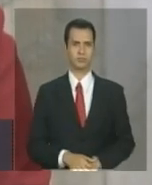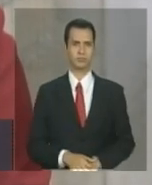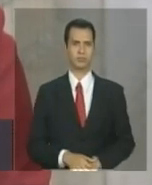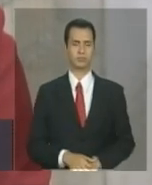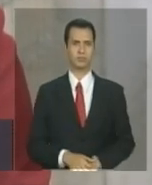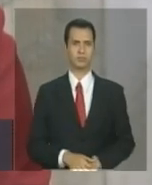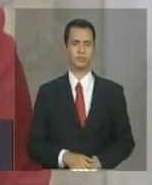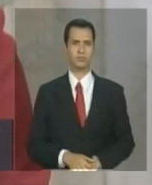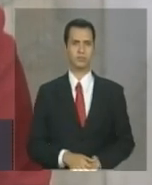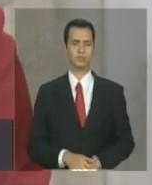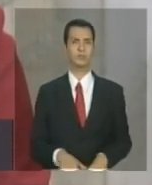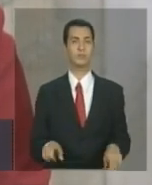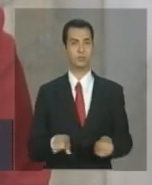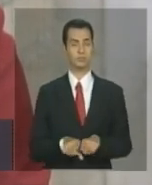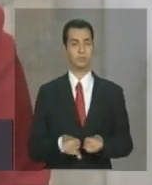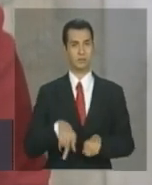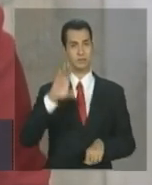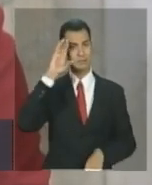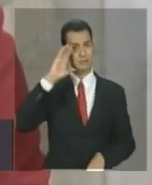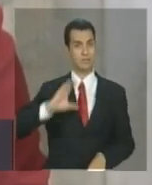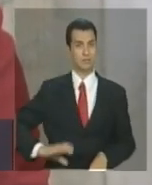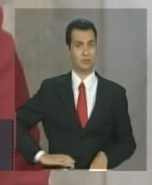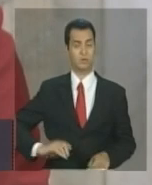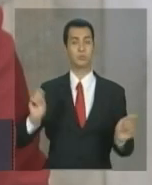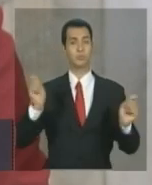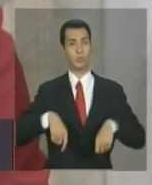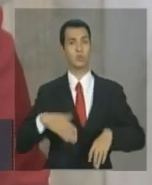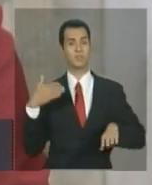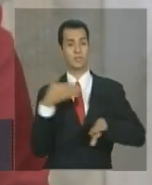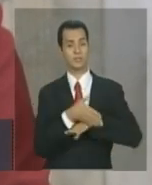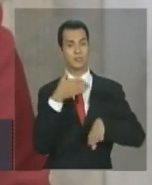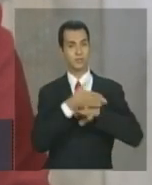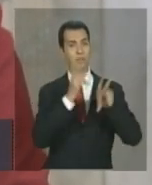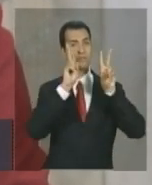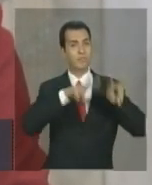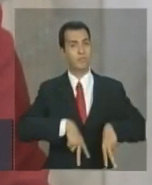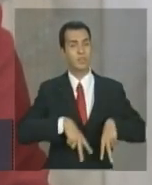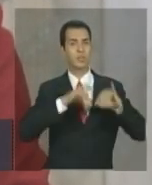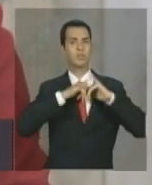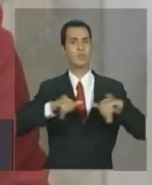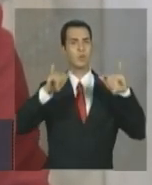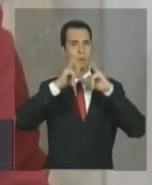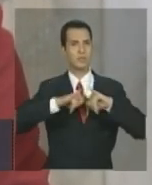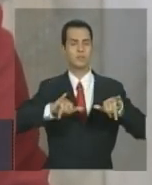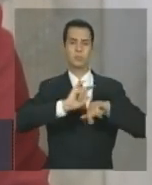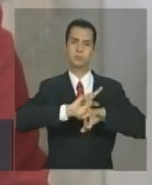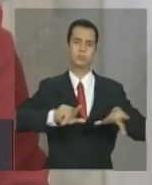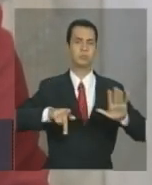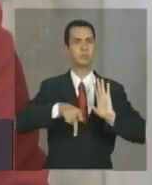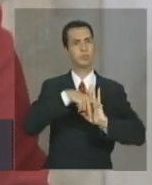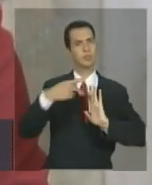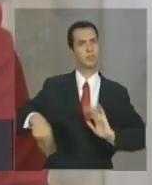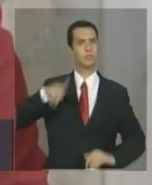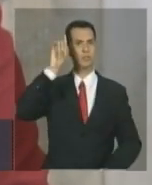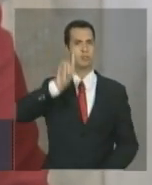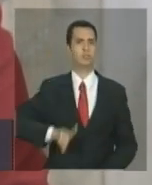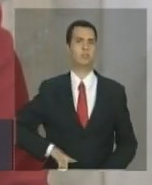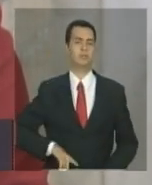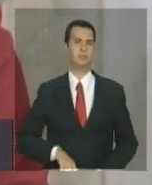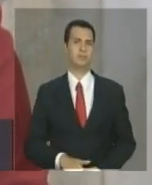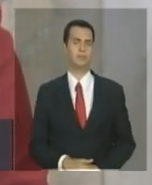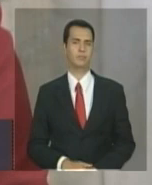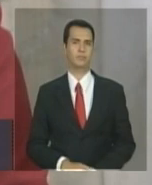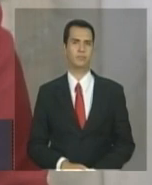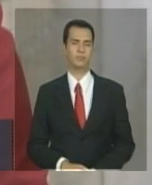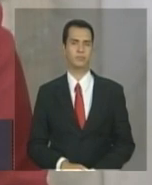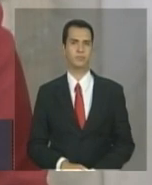também o acesso do cidadão a informação que lhe é devida. And also to provide citizens with greater access to the information that is